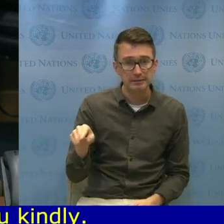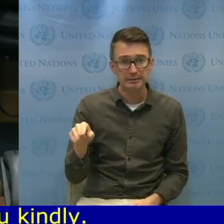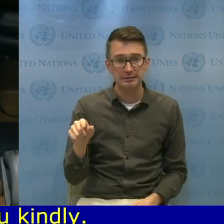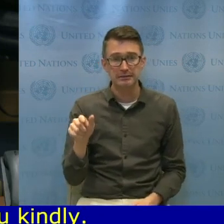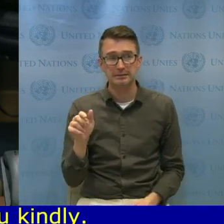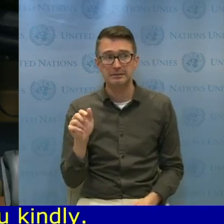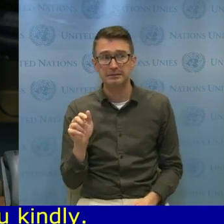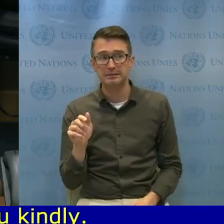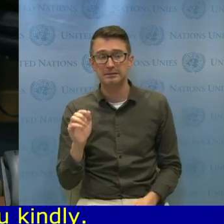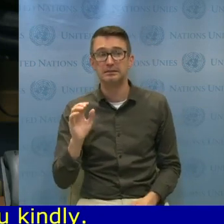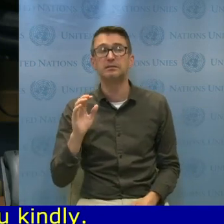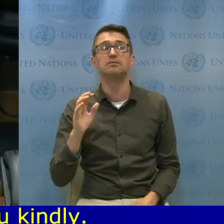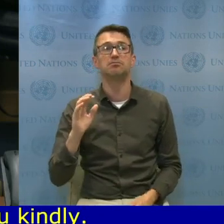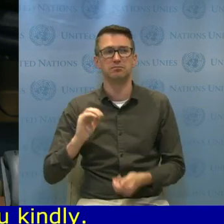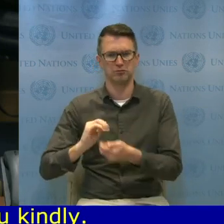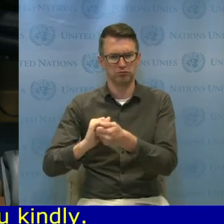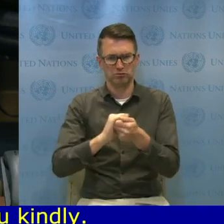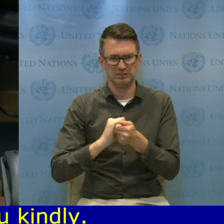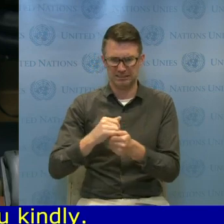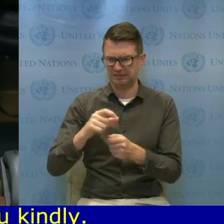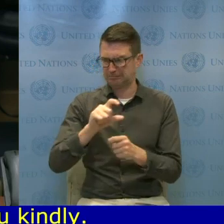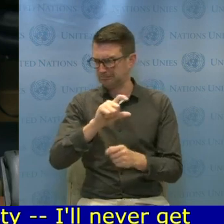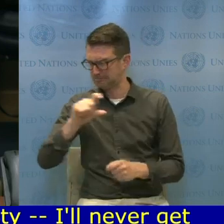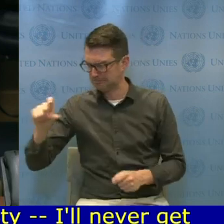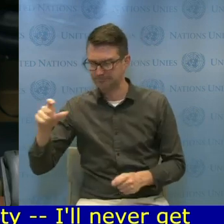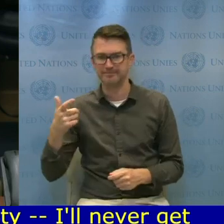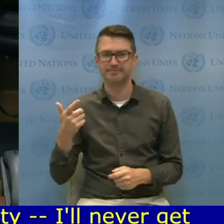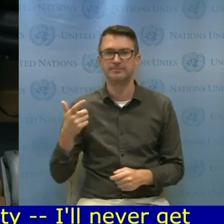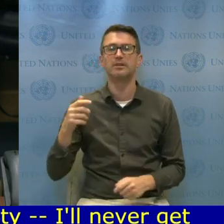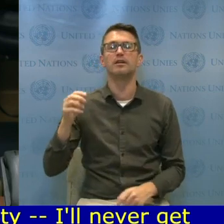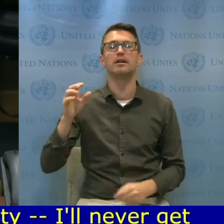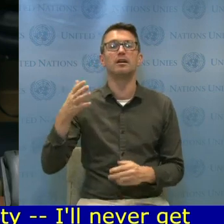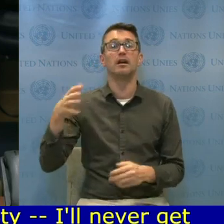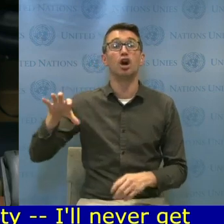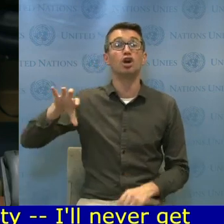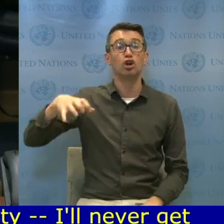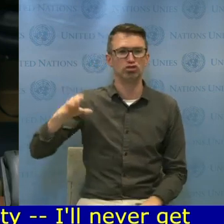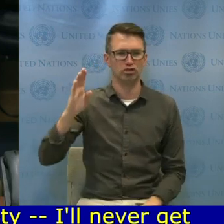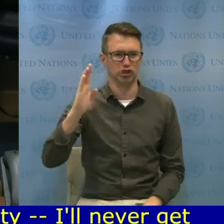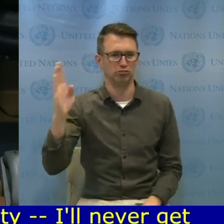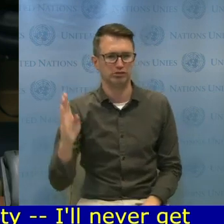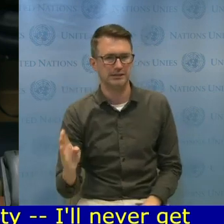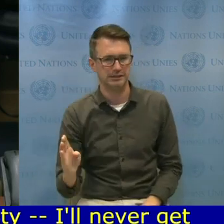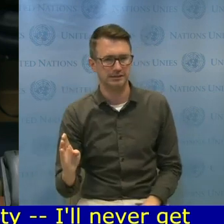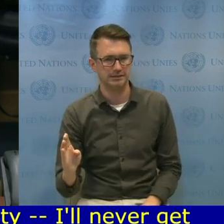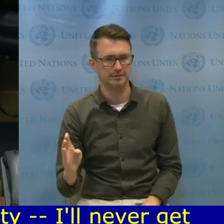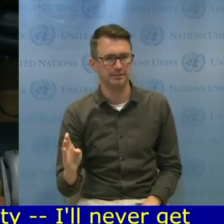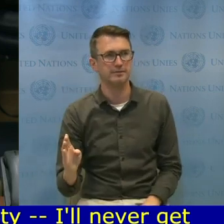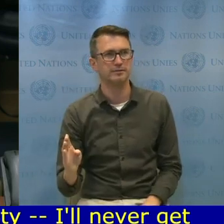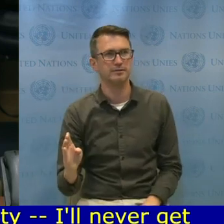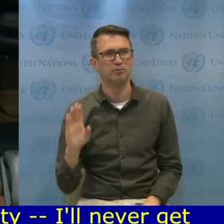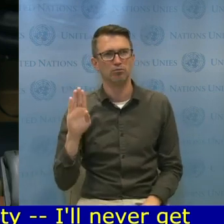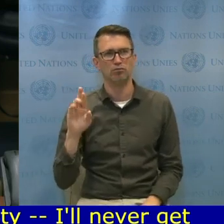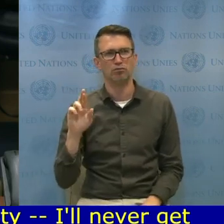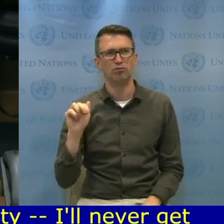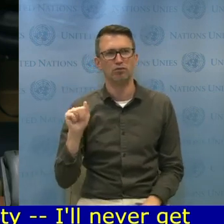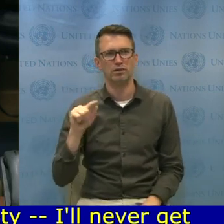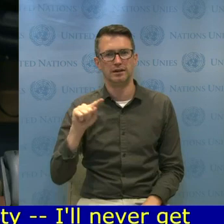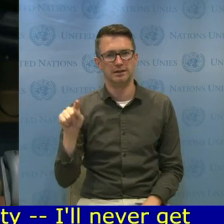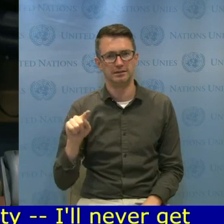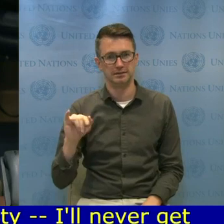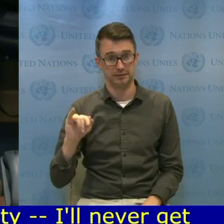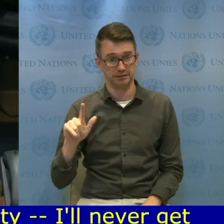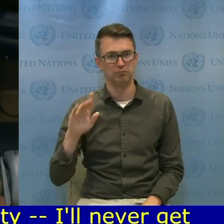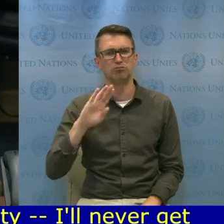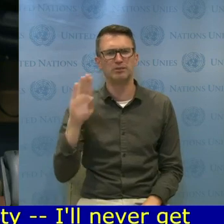floor. Thank you, Madam Chair. Distinguished delegates, it is an honor for